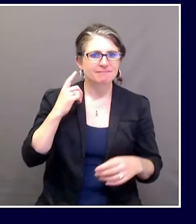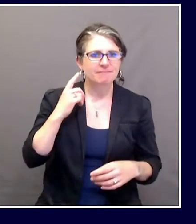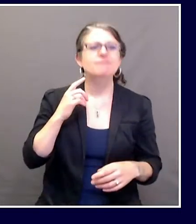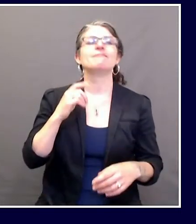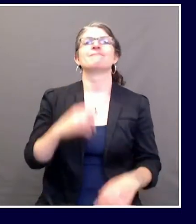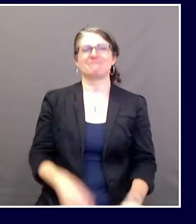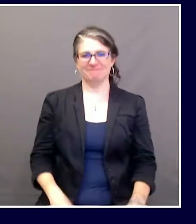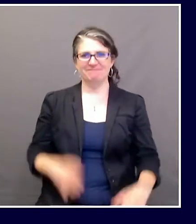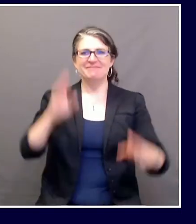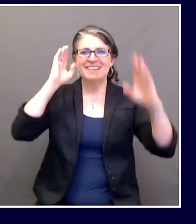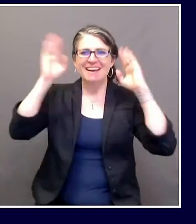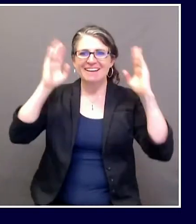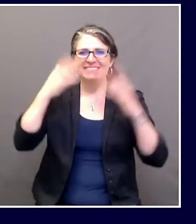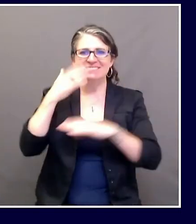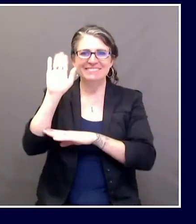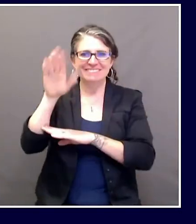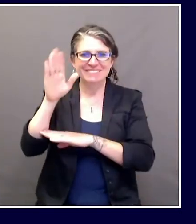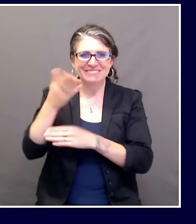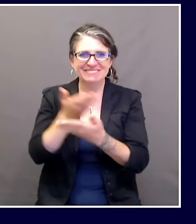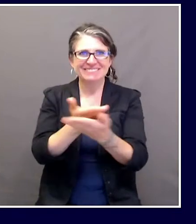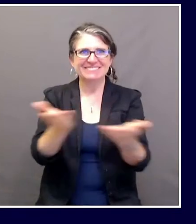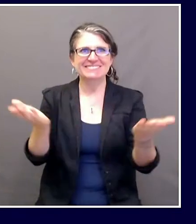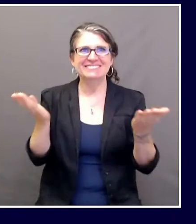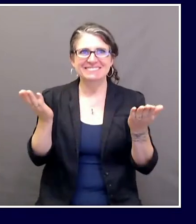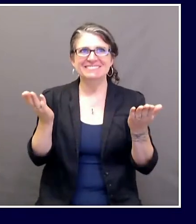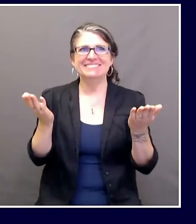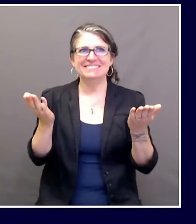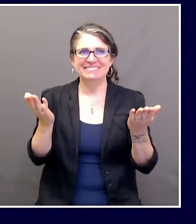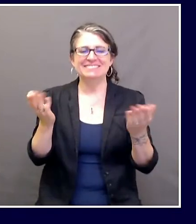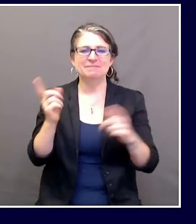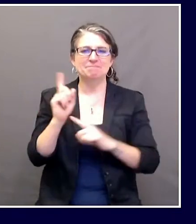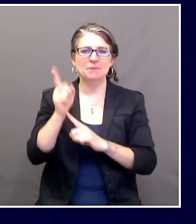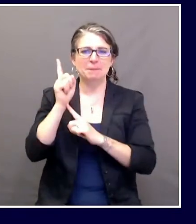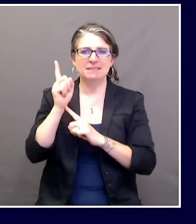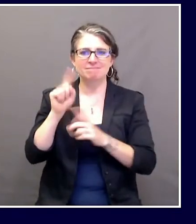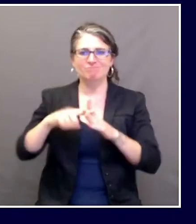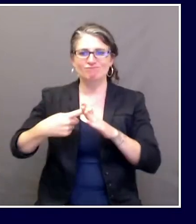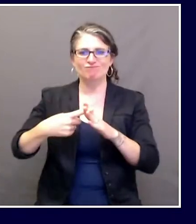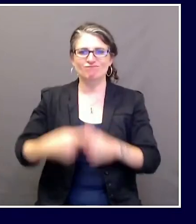Afternoon, everyone. We will get going in just under.